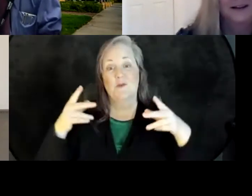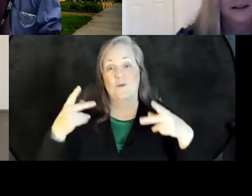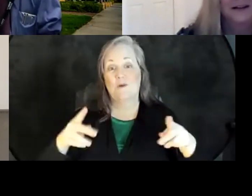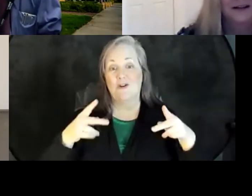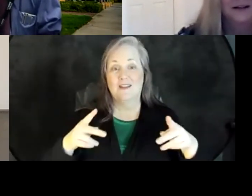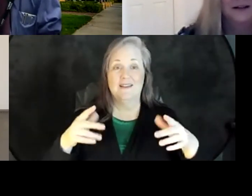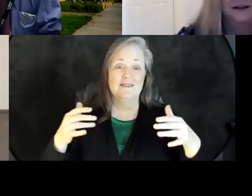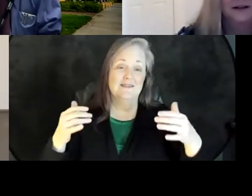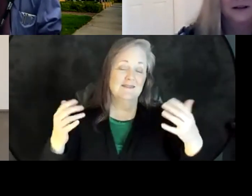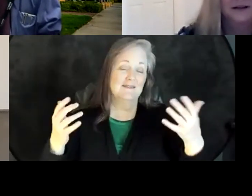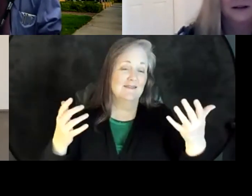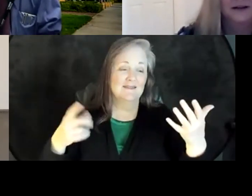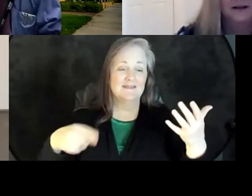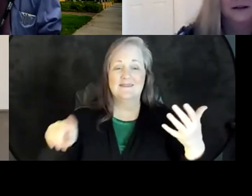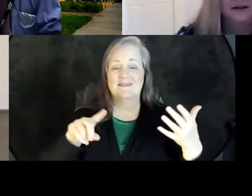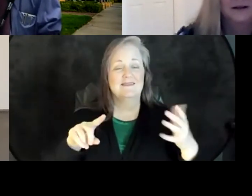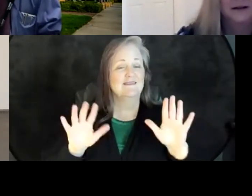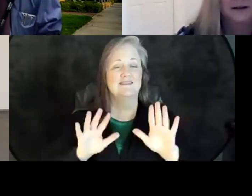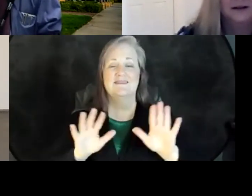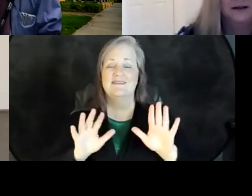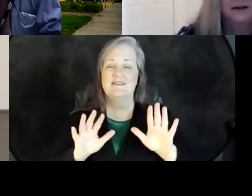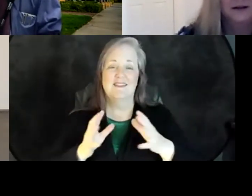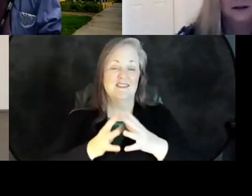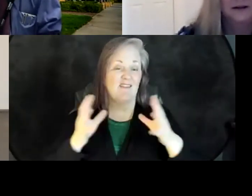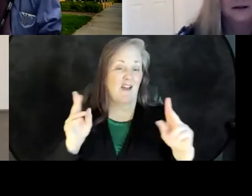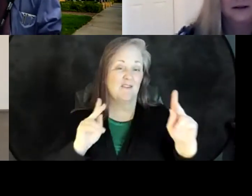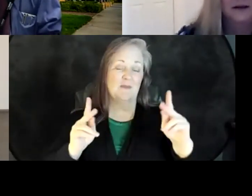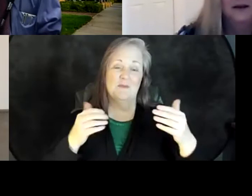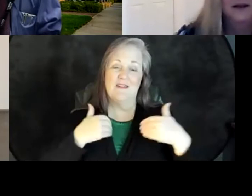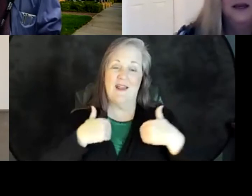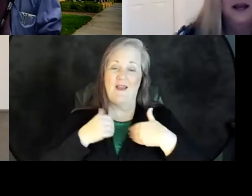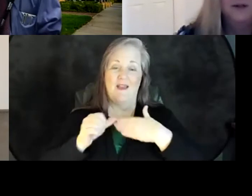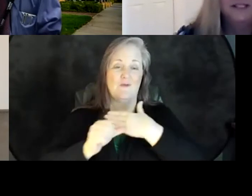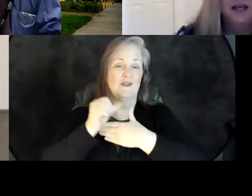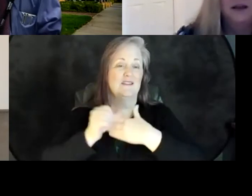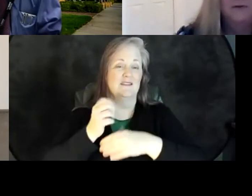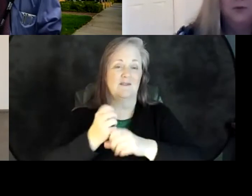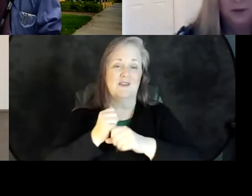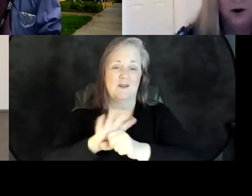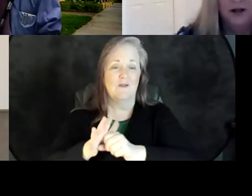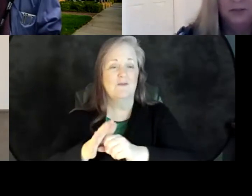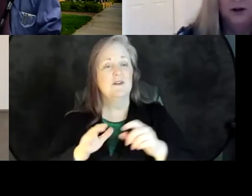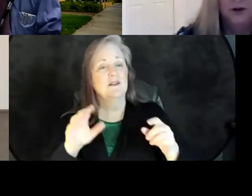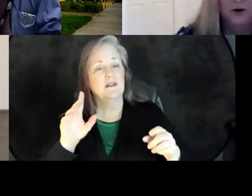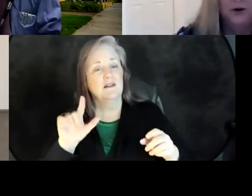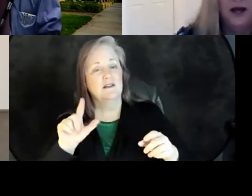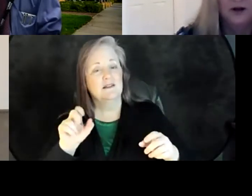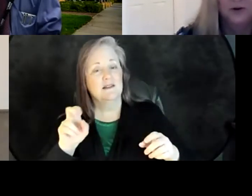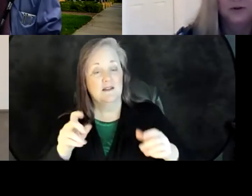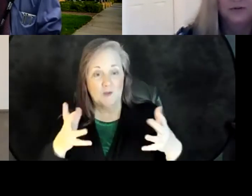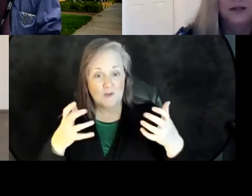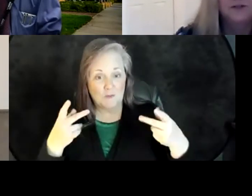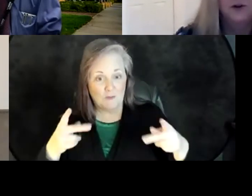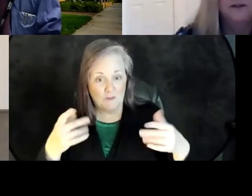You know, it does put a lot of people at risk. And I would say if you want to party, party with your own